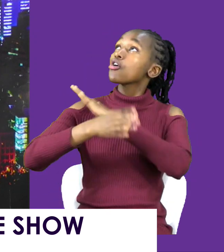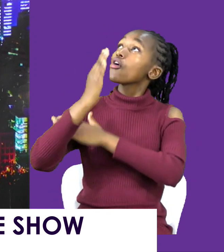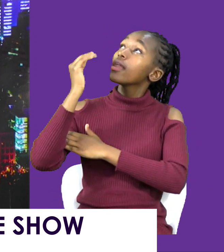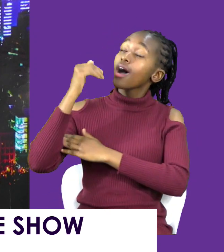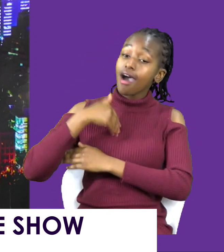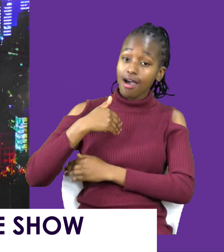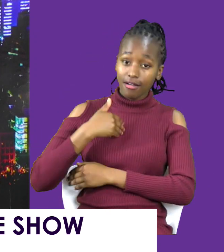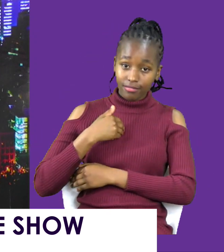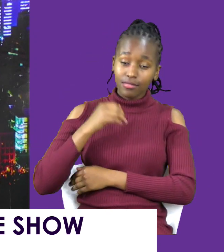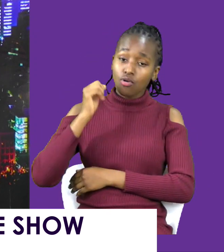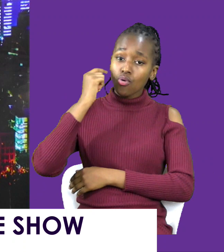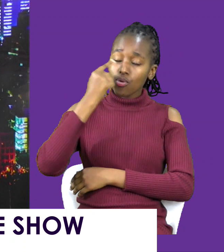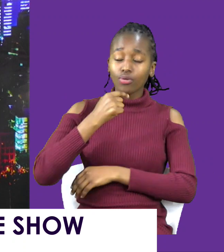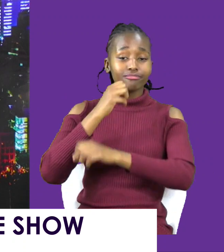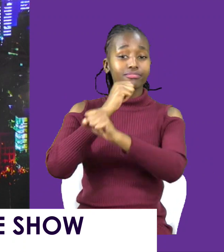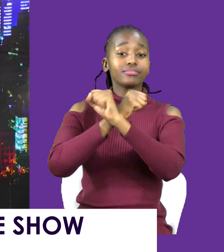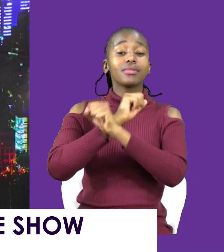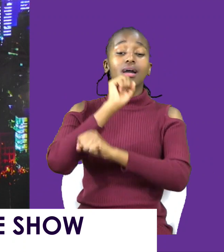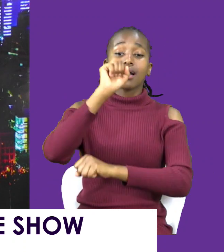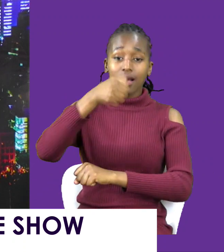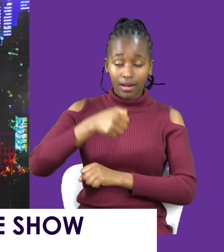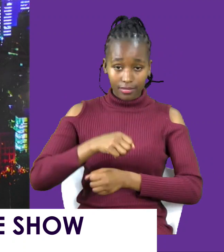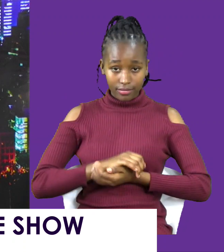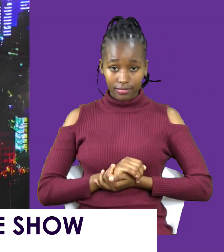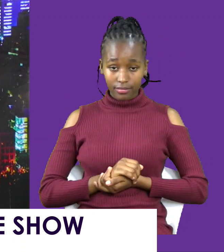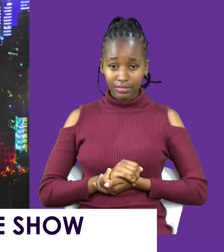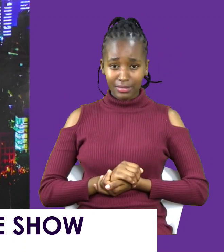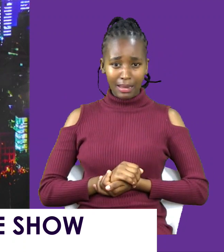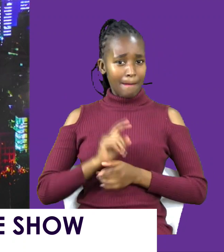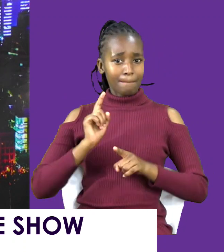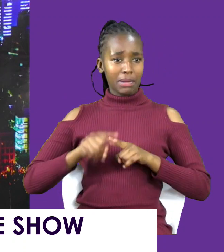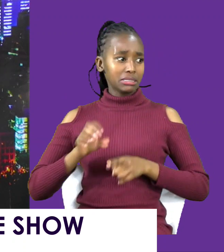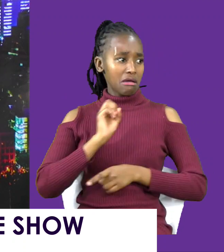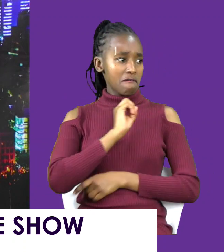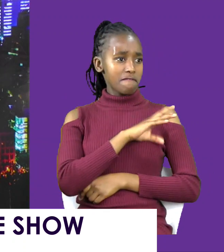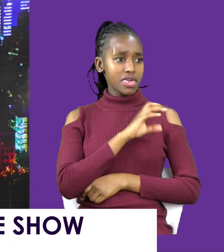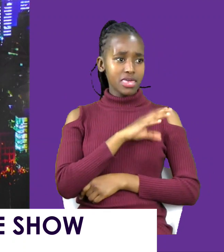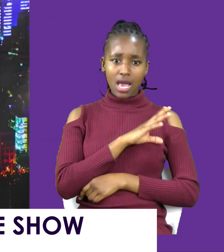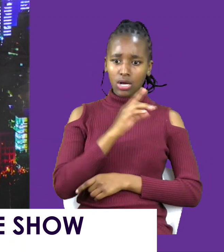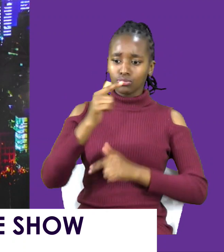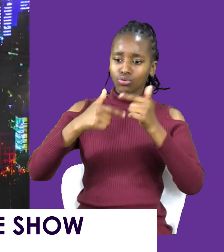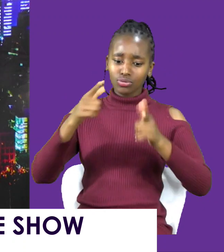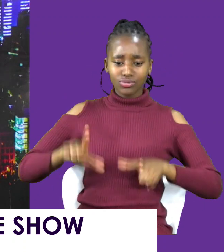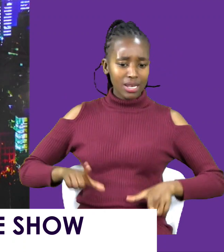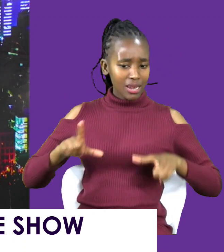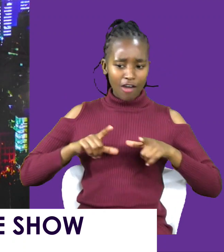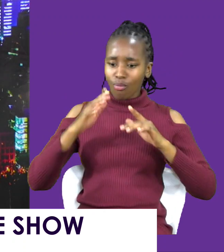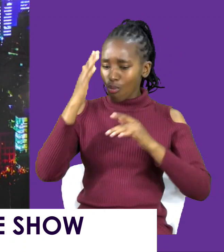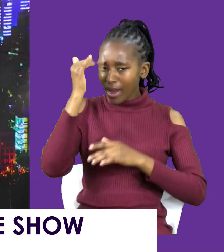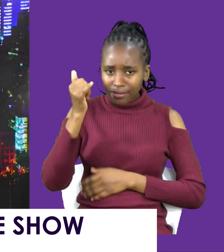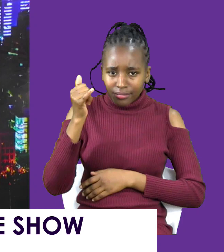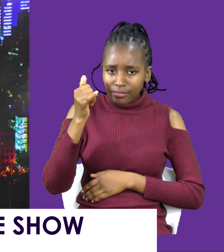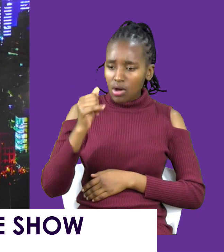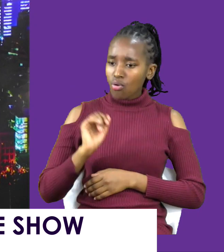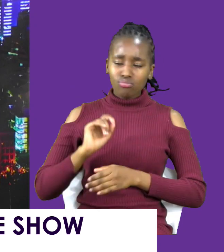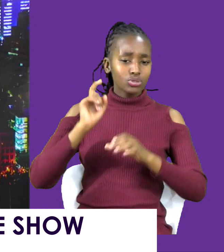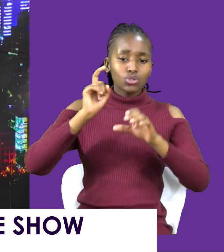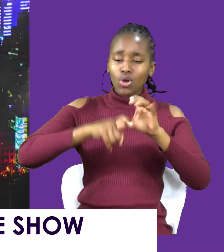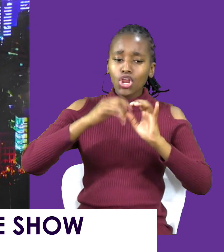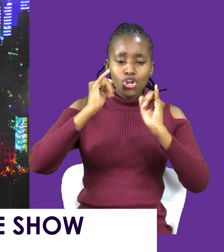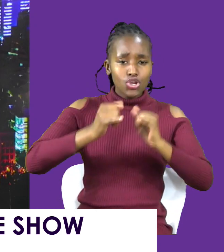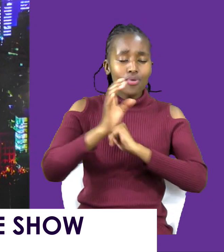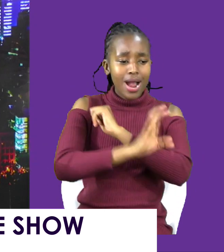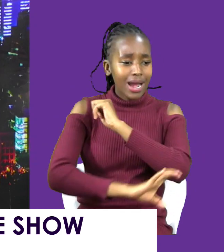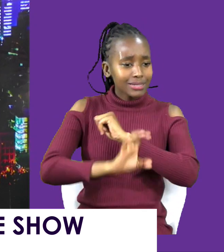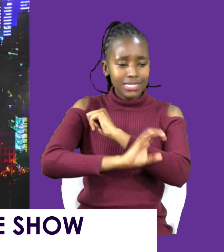Why do you fear venturing into life? Why do you fear getting out there to other nations and to other cities? You fear so much